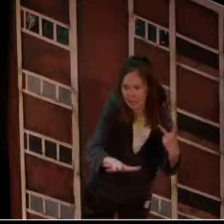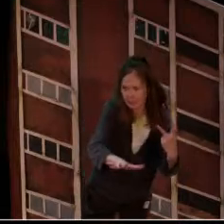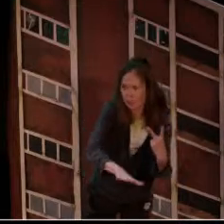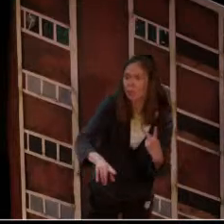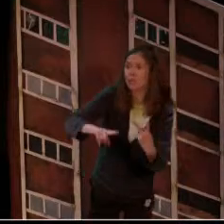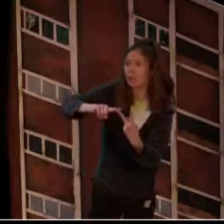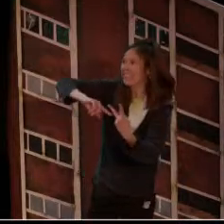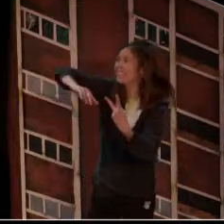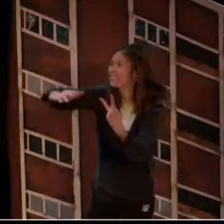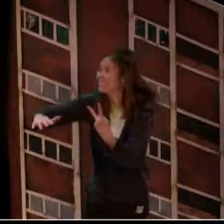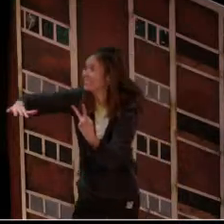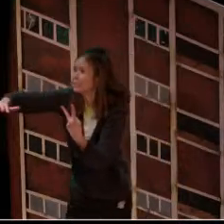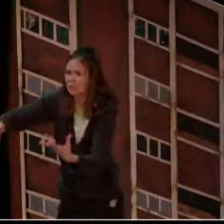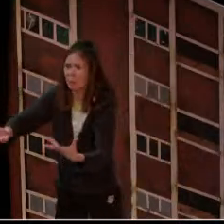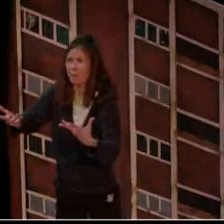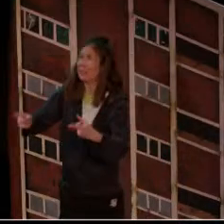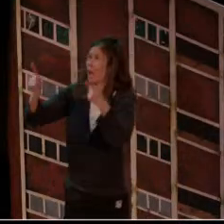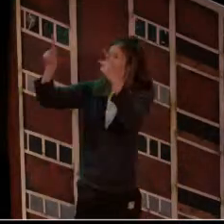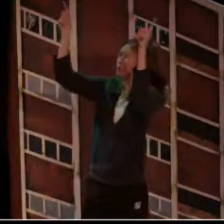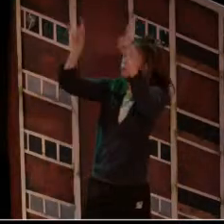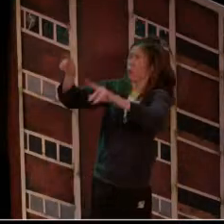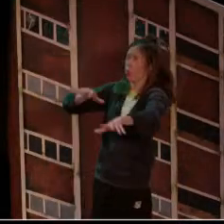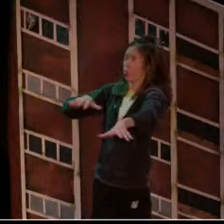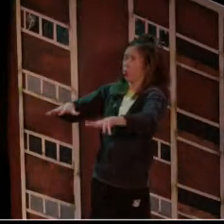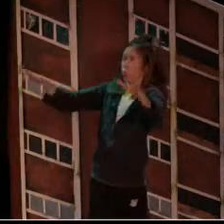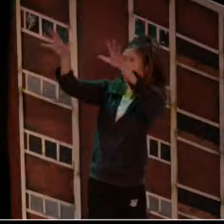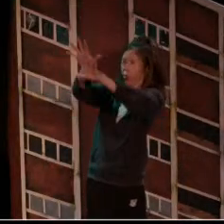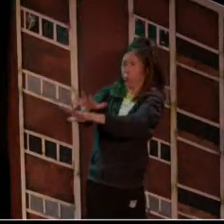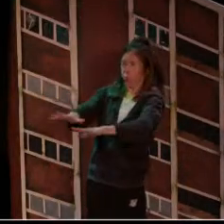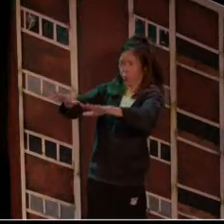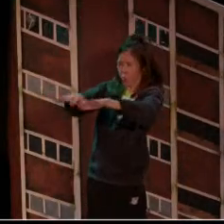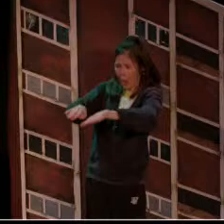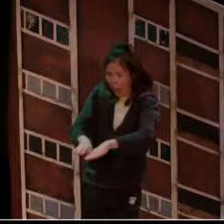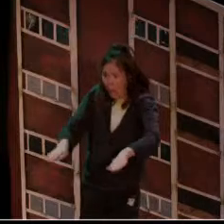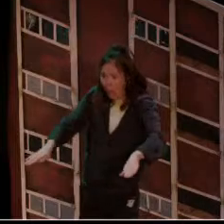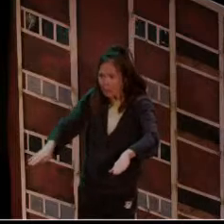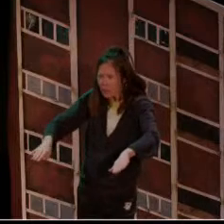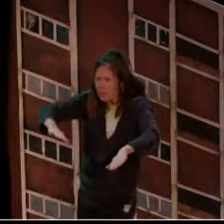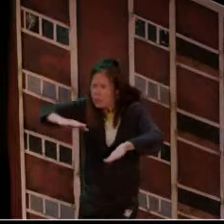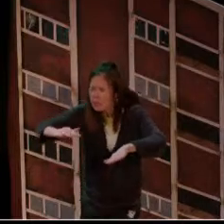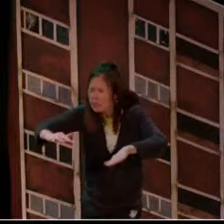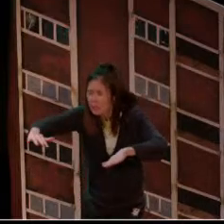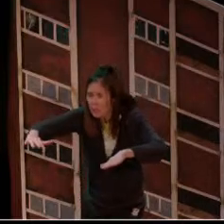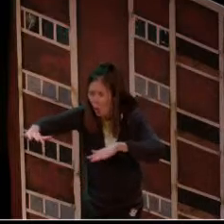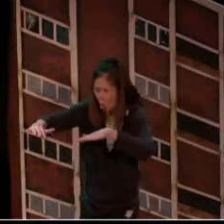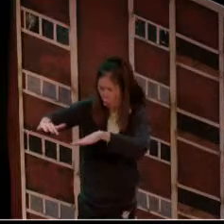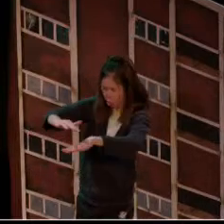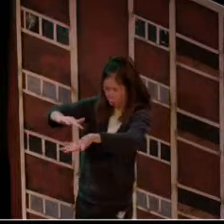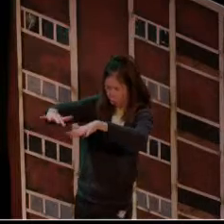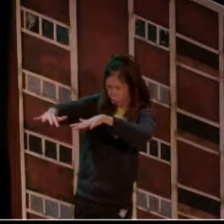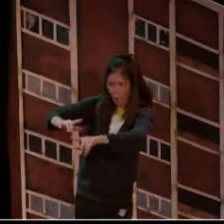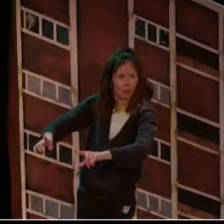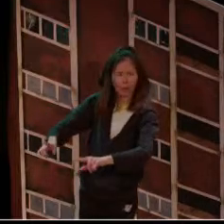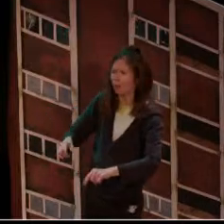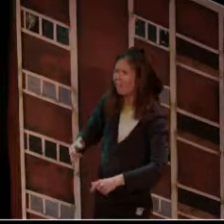sky. Both dark as grey, so that between sea and sky you cannot thrust a hairpin. What? I